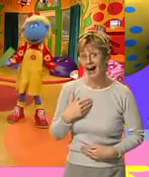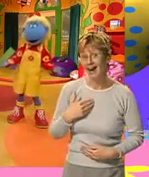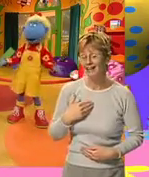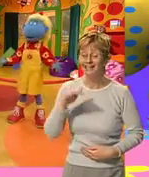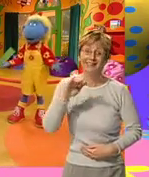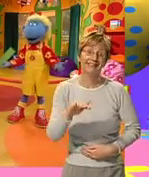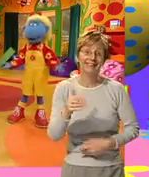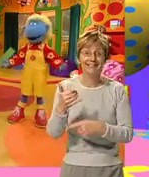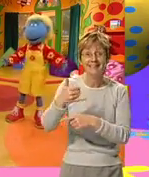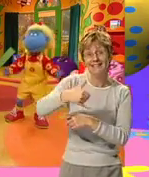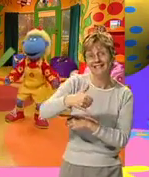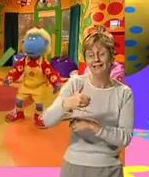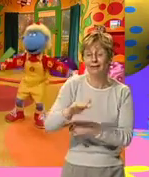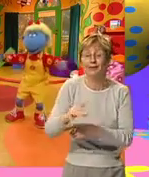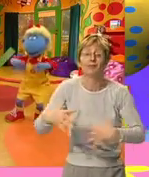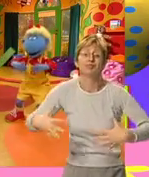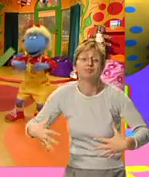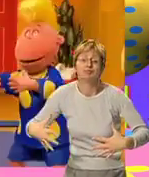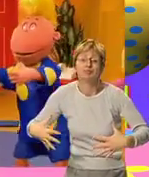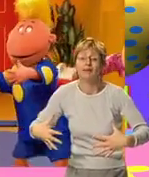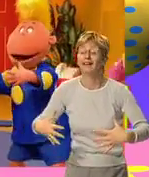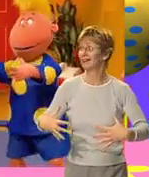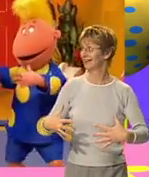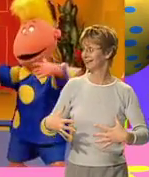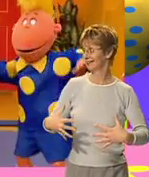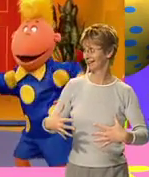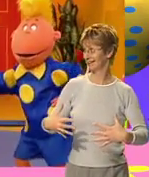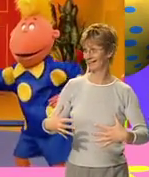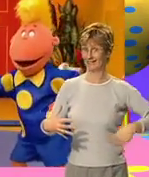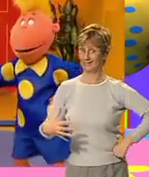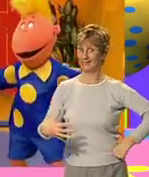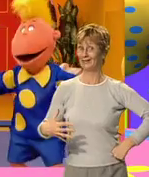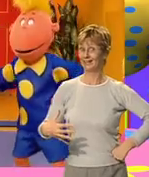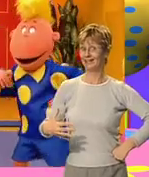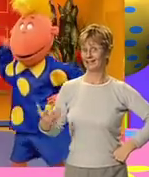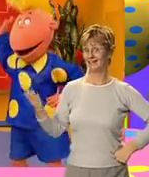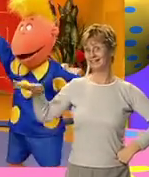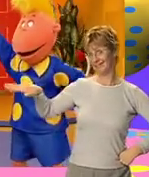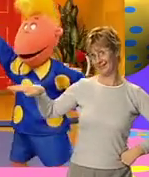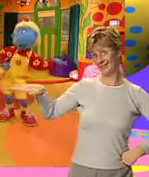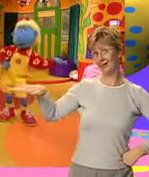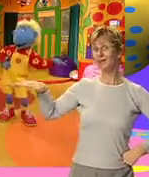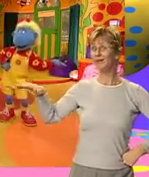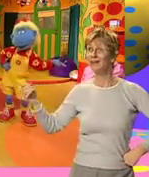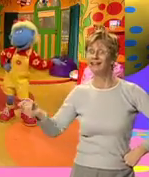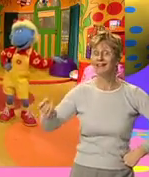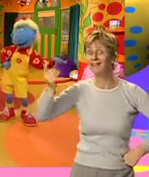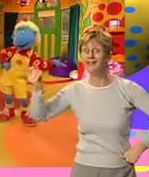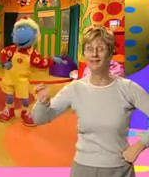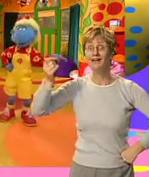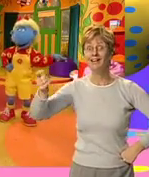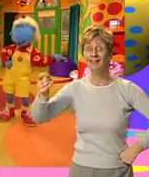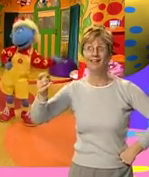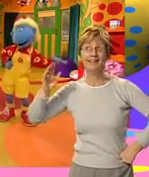please. I'm a little teapot, short and stout. Here's my handle, here's my spout. When the